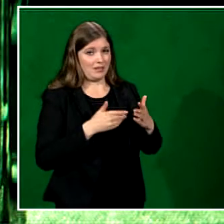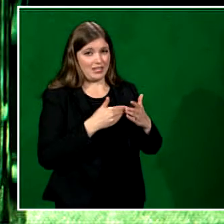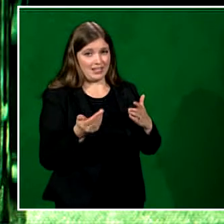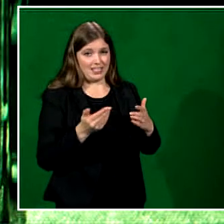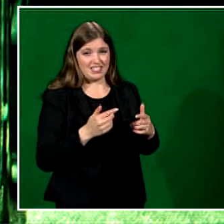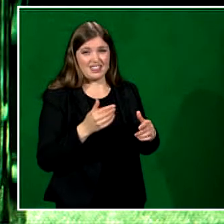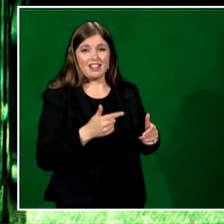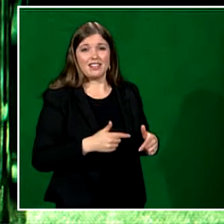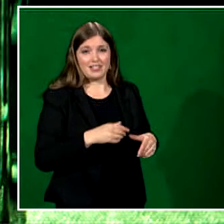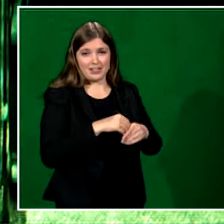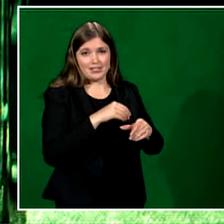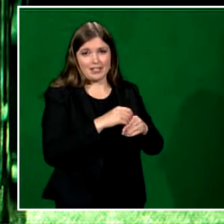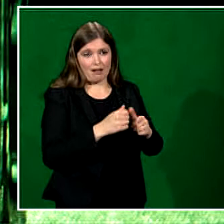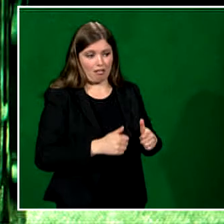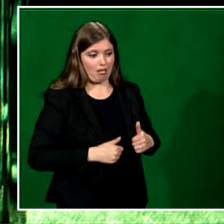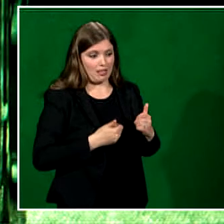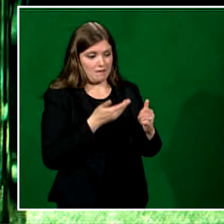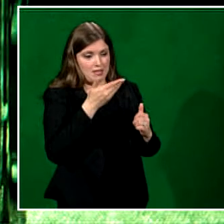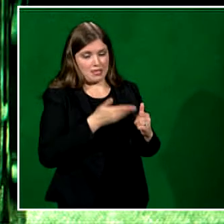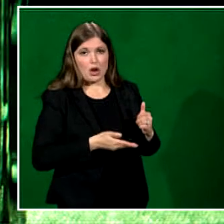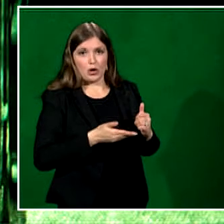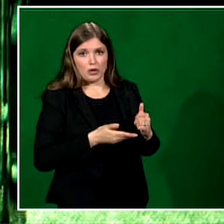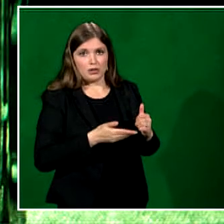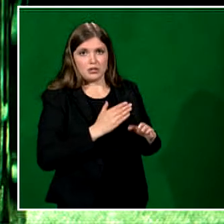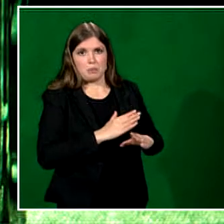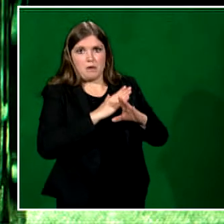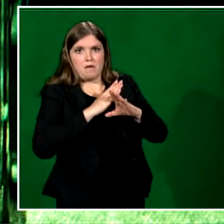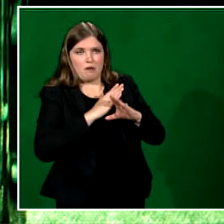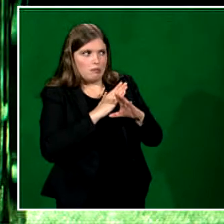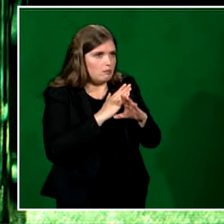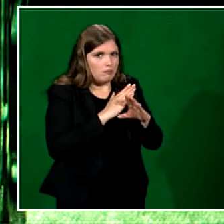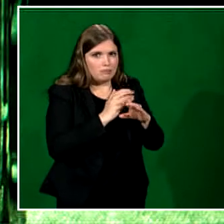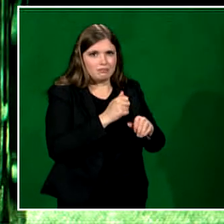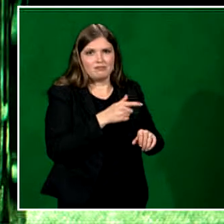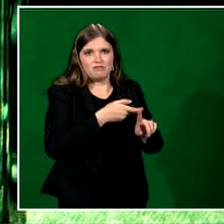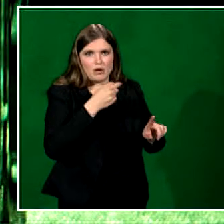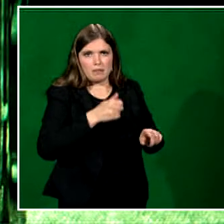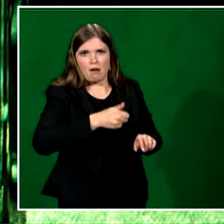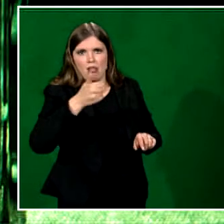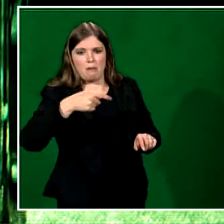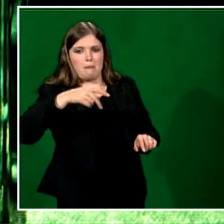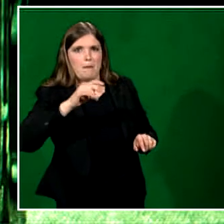habitat to prevent themselves from predators.